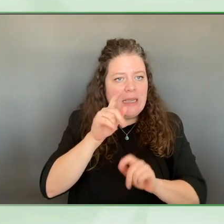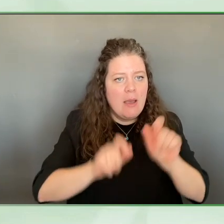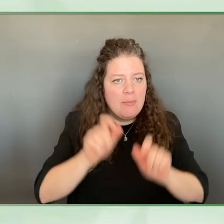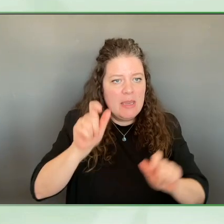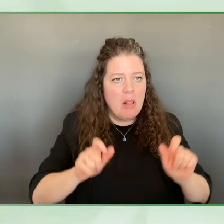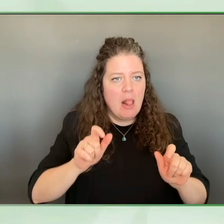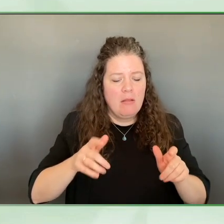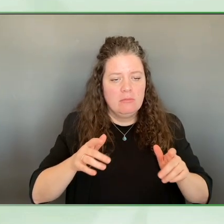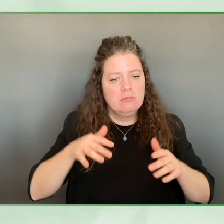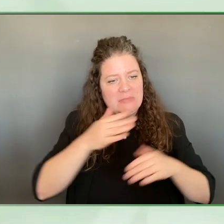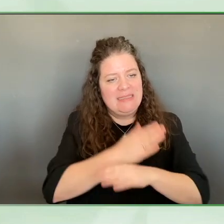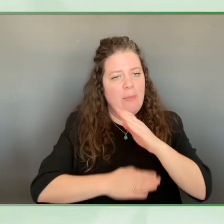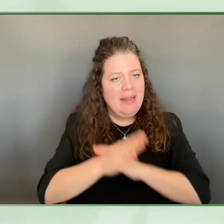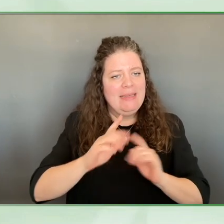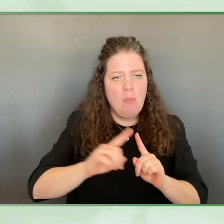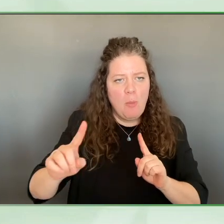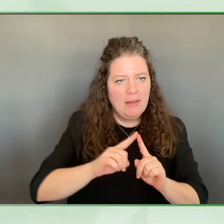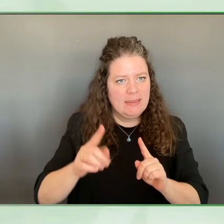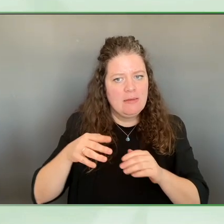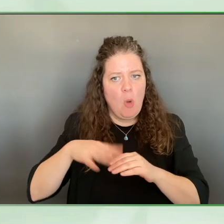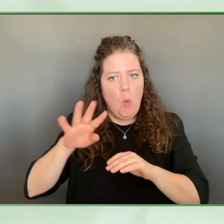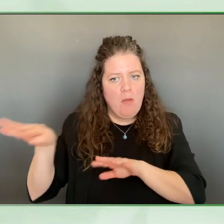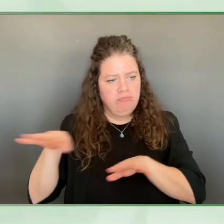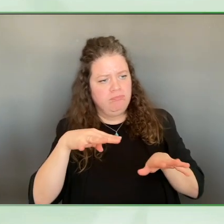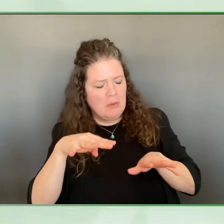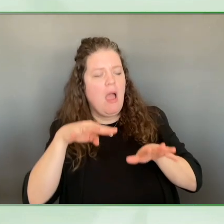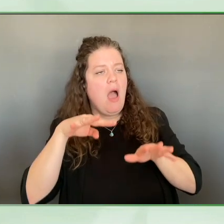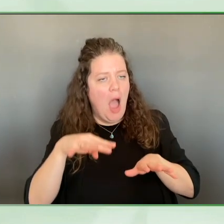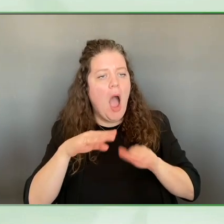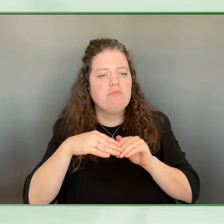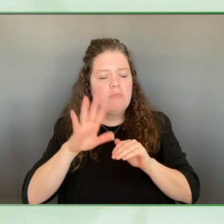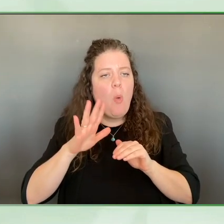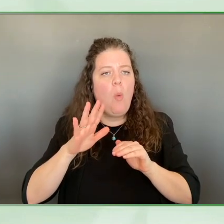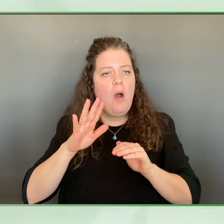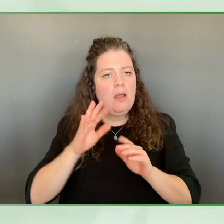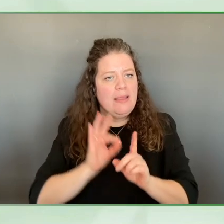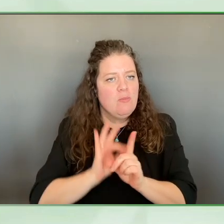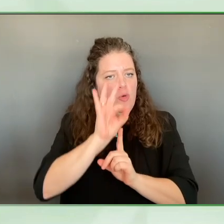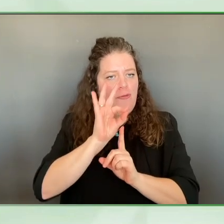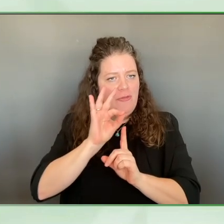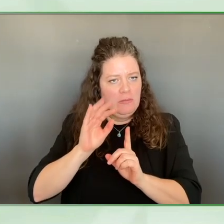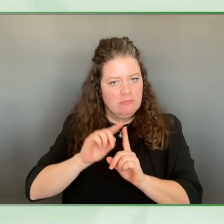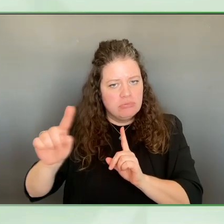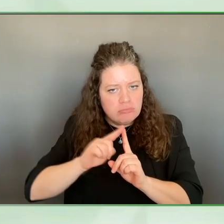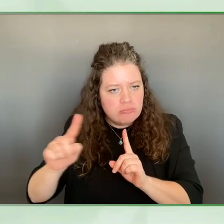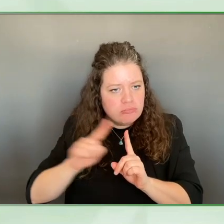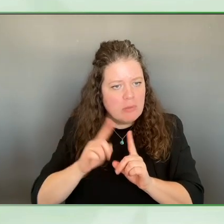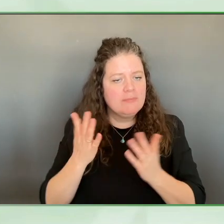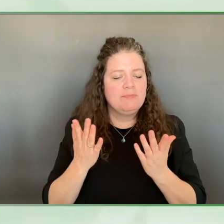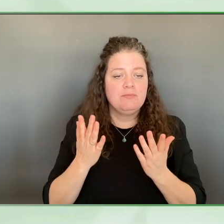disabilities? The third question is, have you experienced that the ratification of the